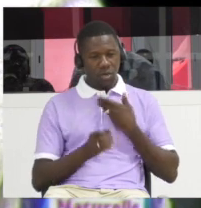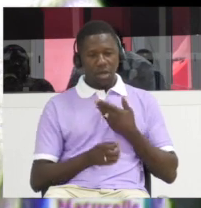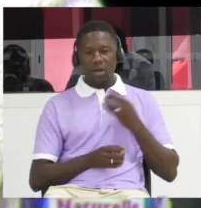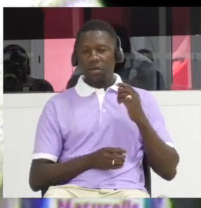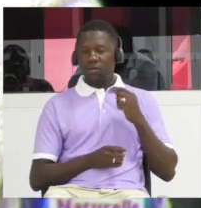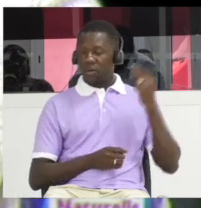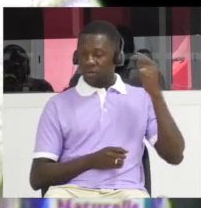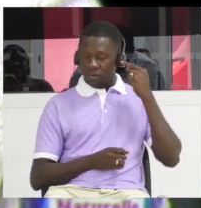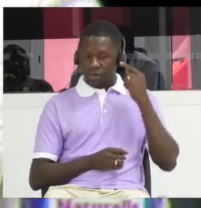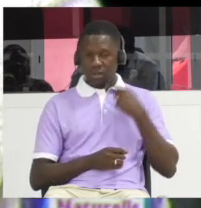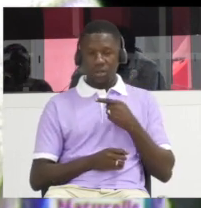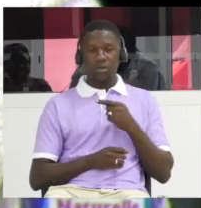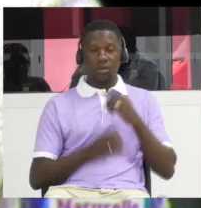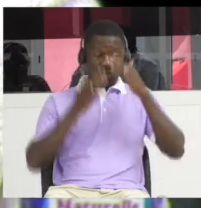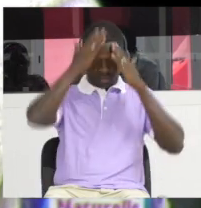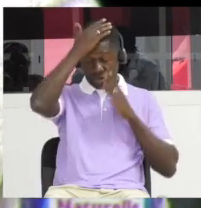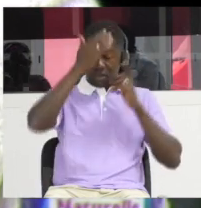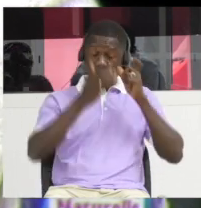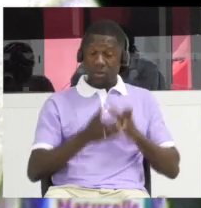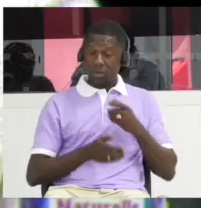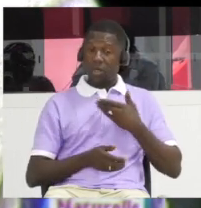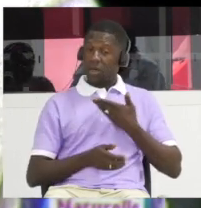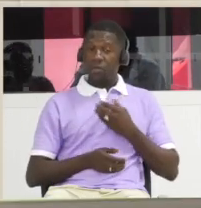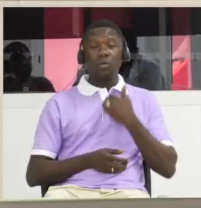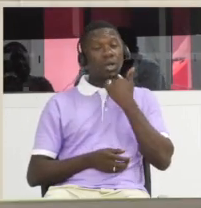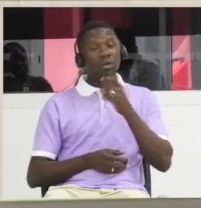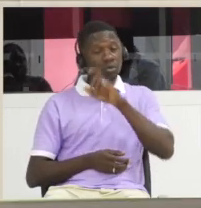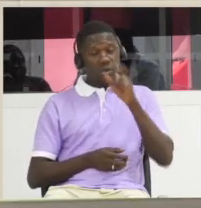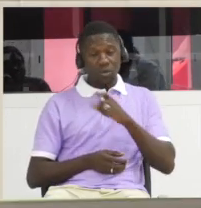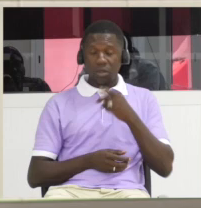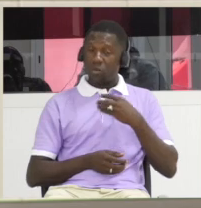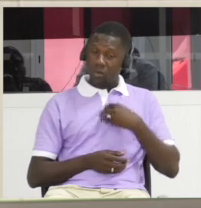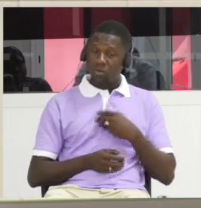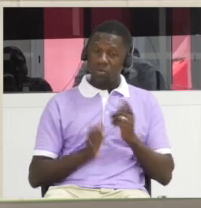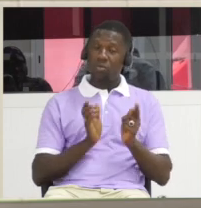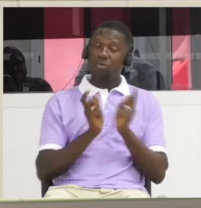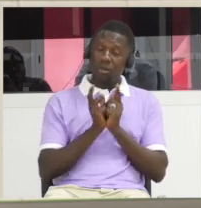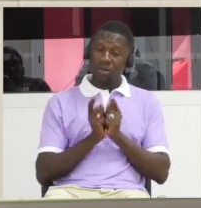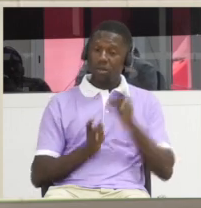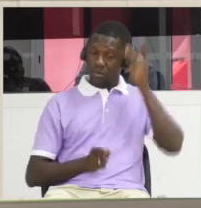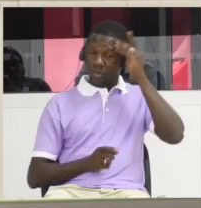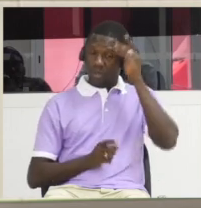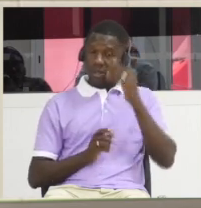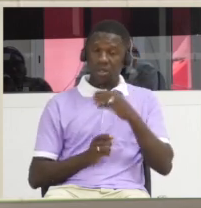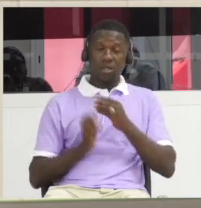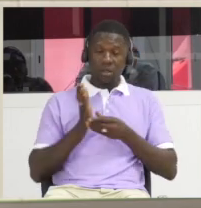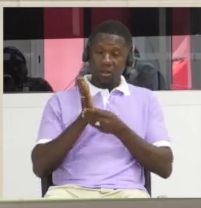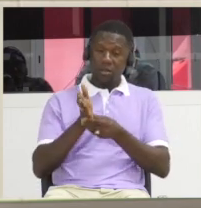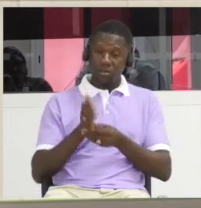soldiers have some demands to make before the political leadership, and we were instructed